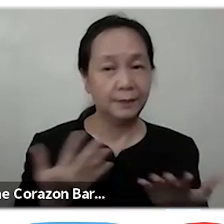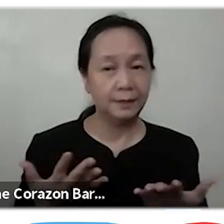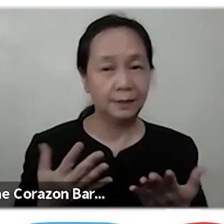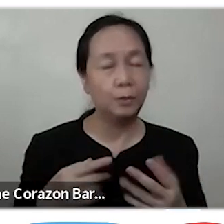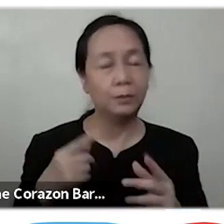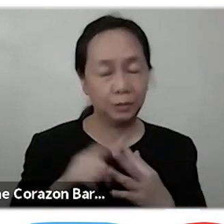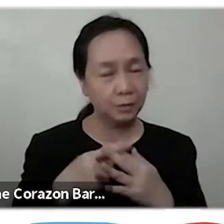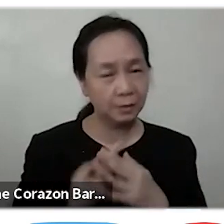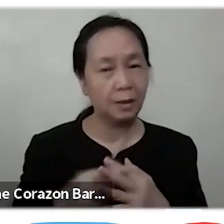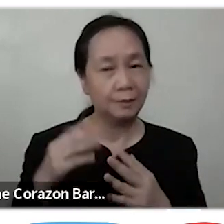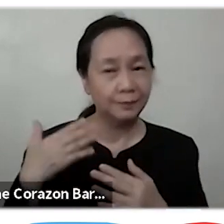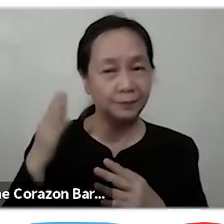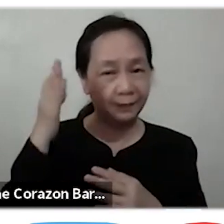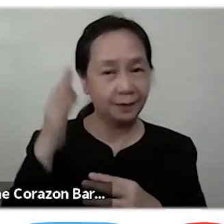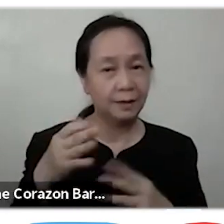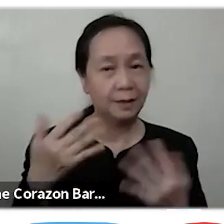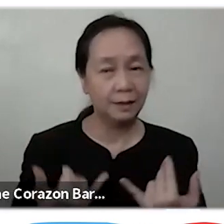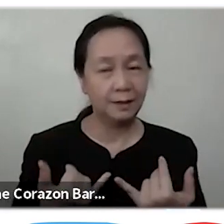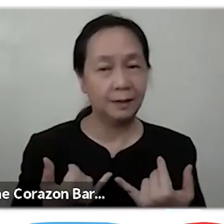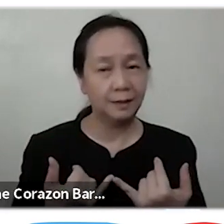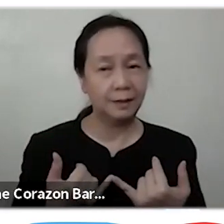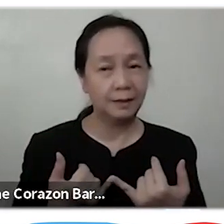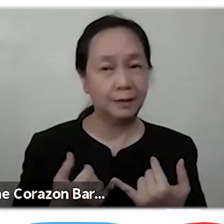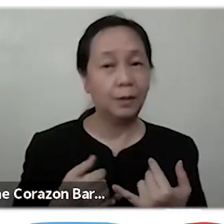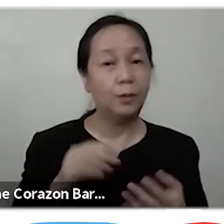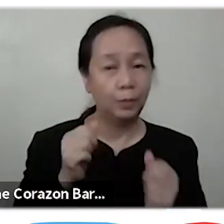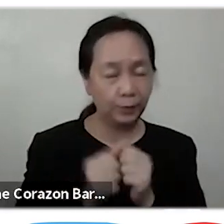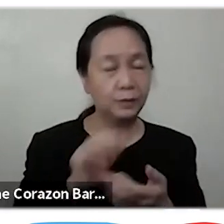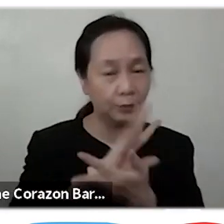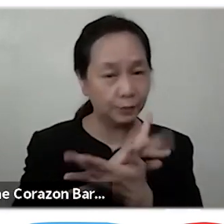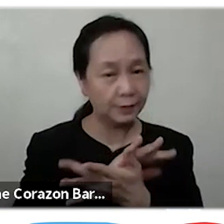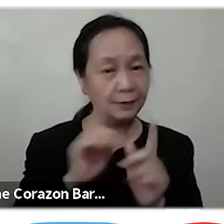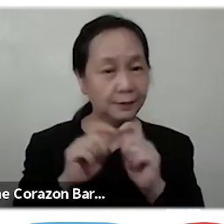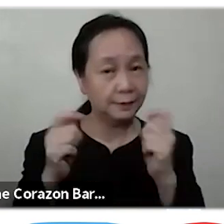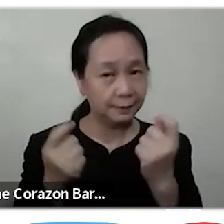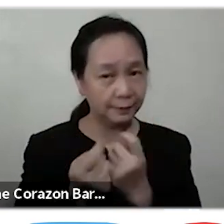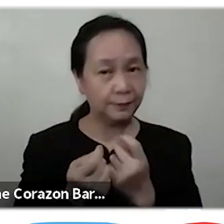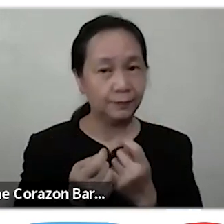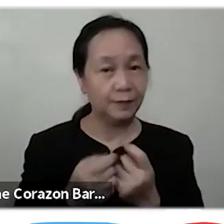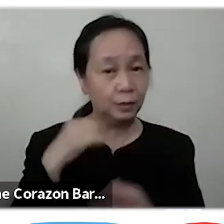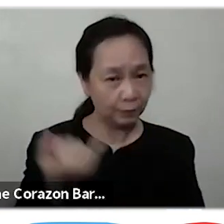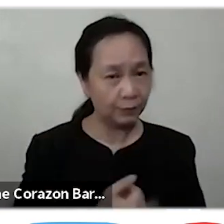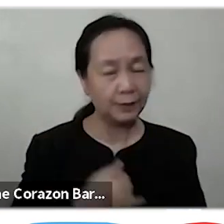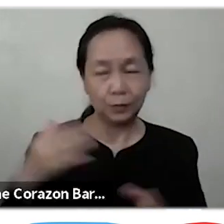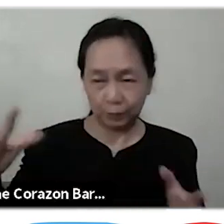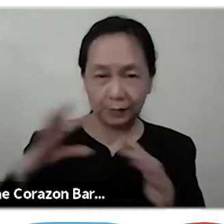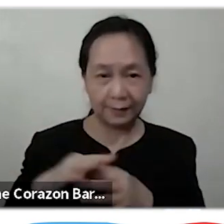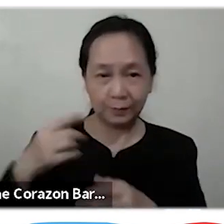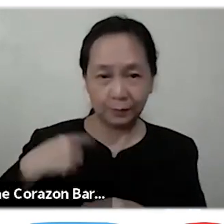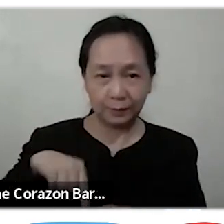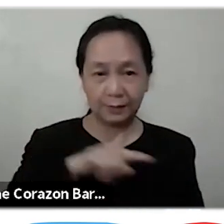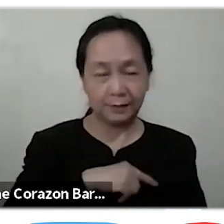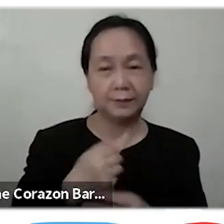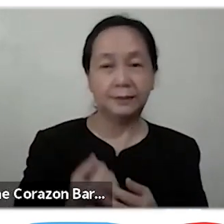milestones, movements. We, COVID-19 team, invite you to connect with us with COVID-19